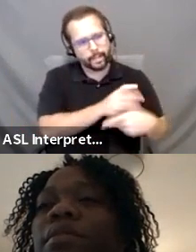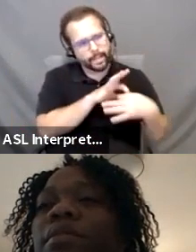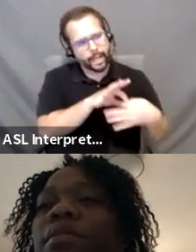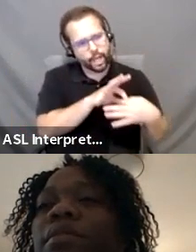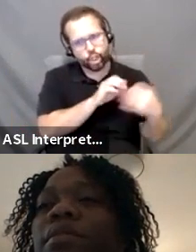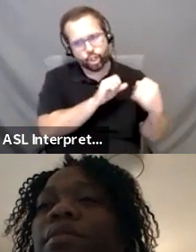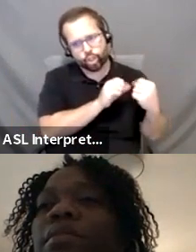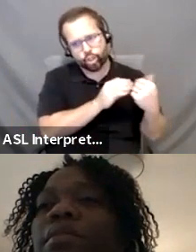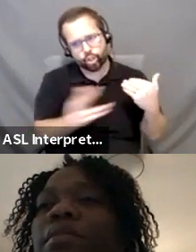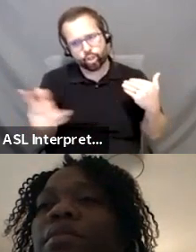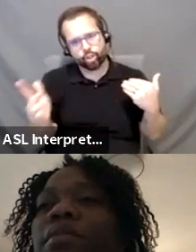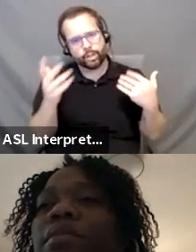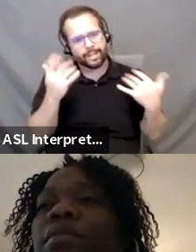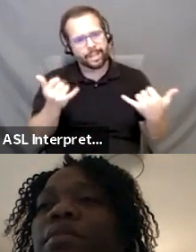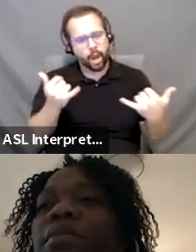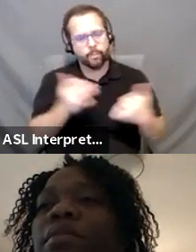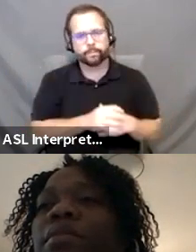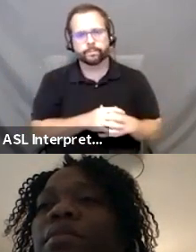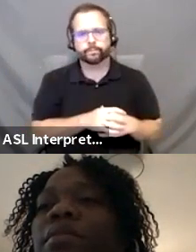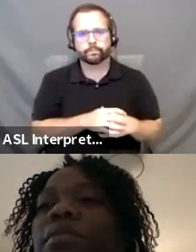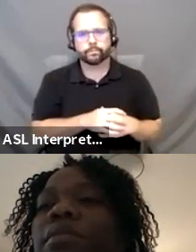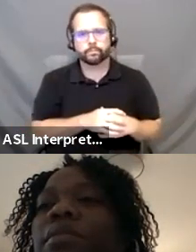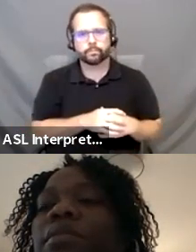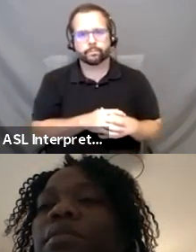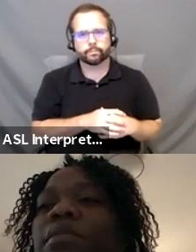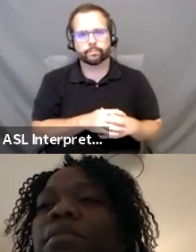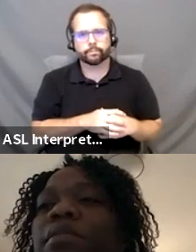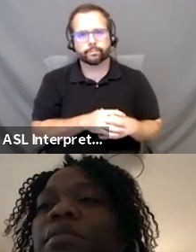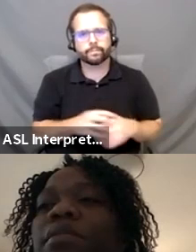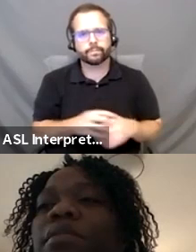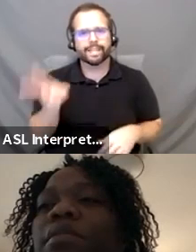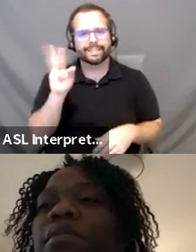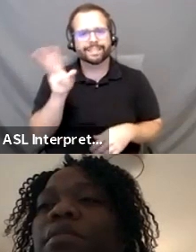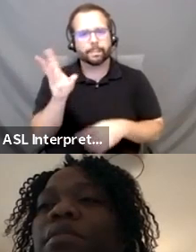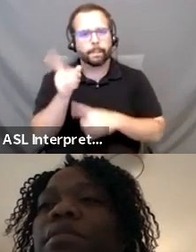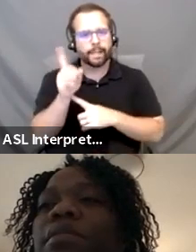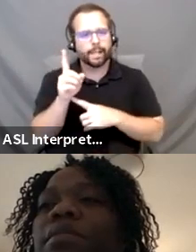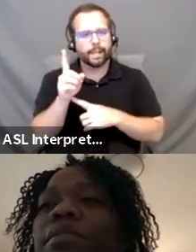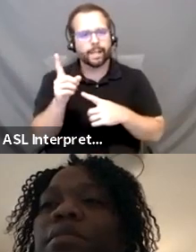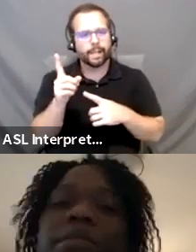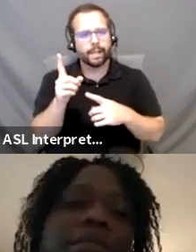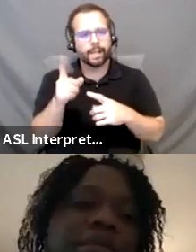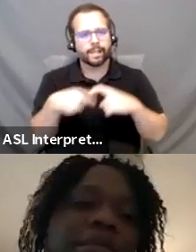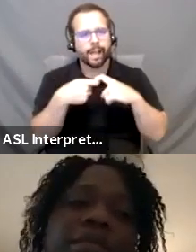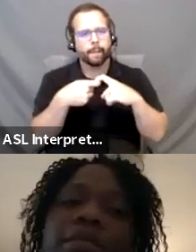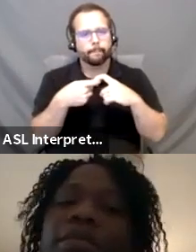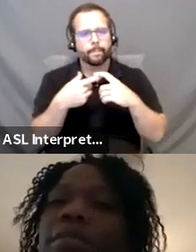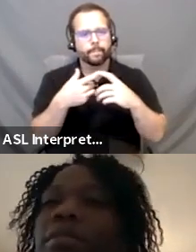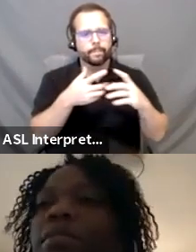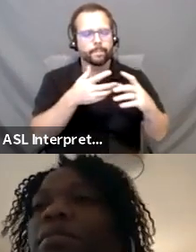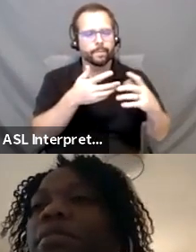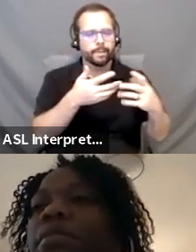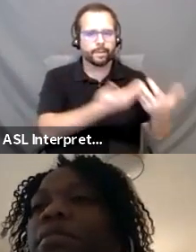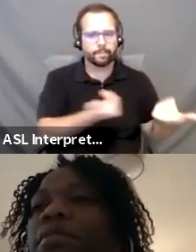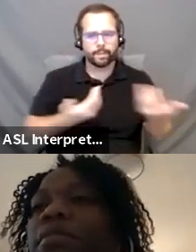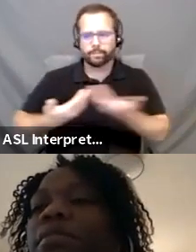going forward? And how do you create that 6-minute gap in between meetings to take care of yourself and to allow your